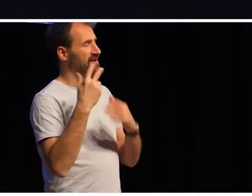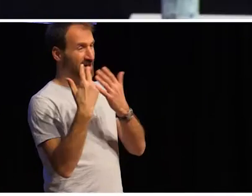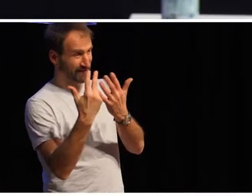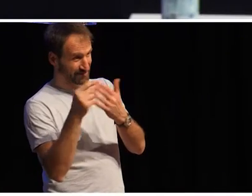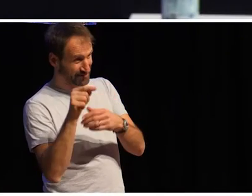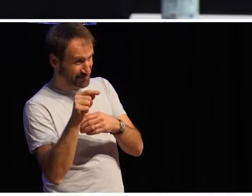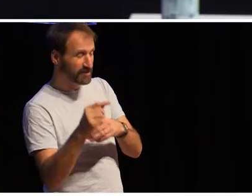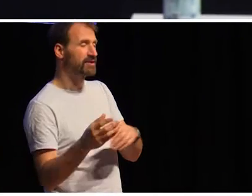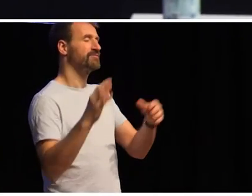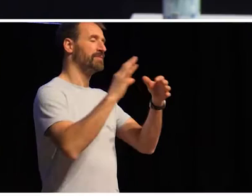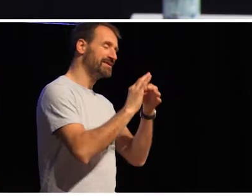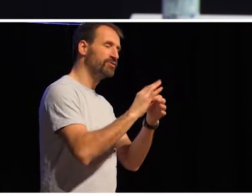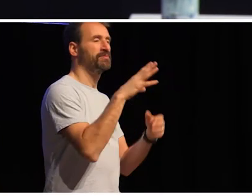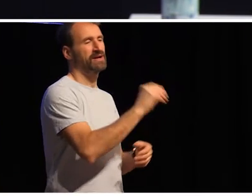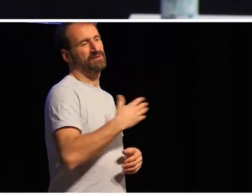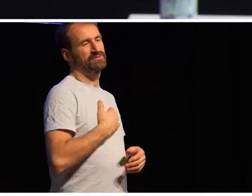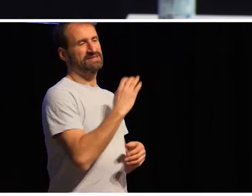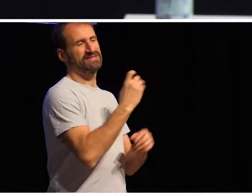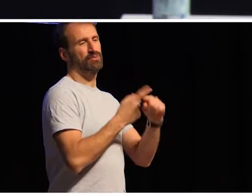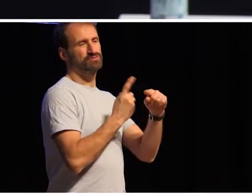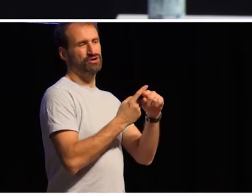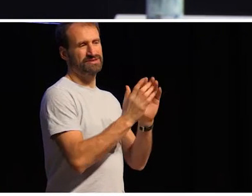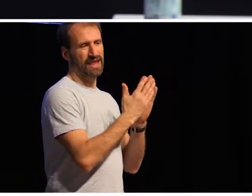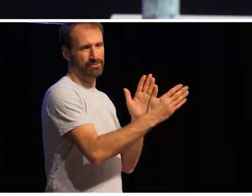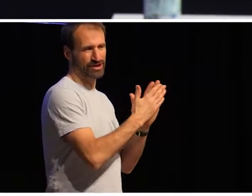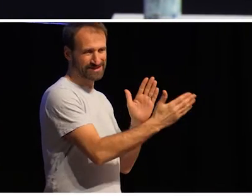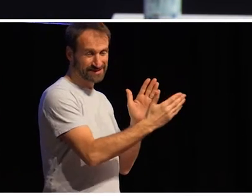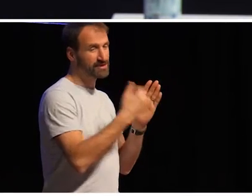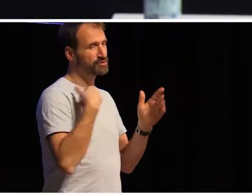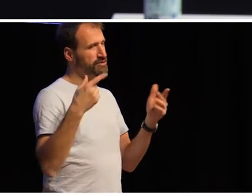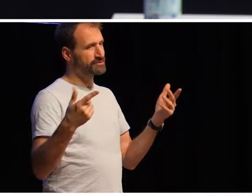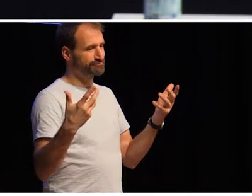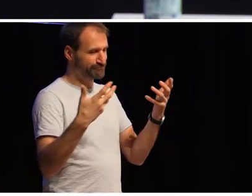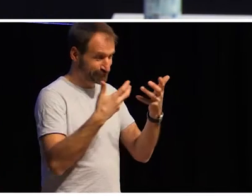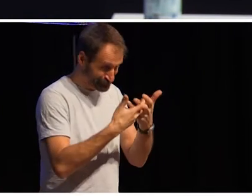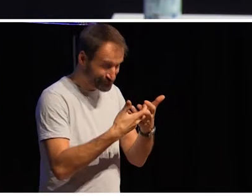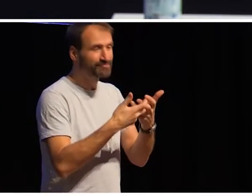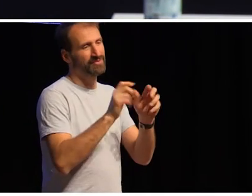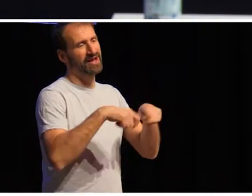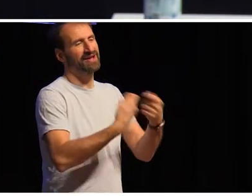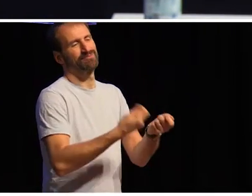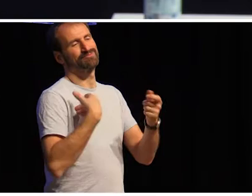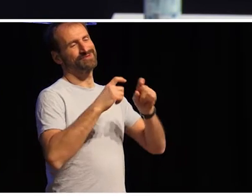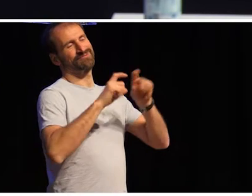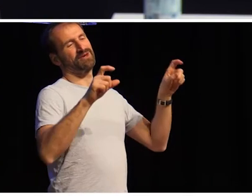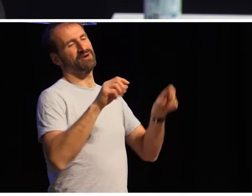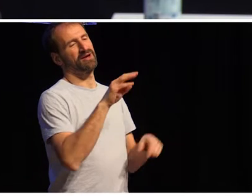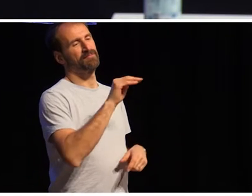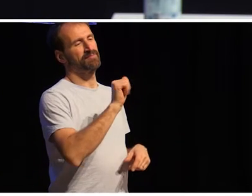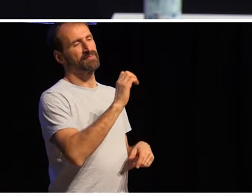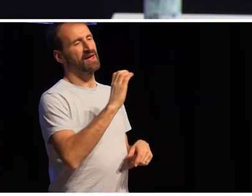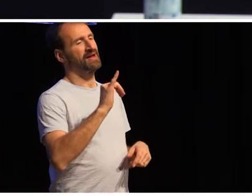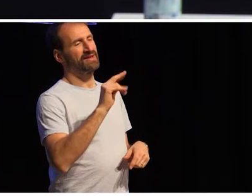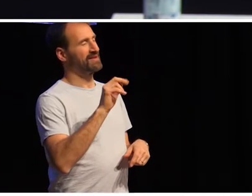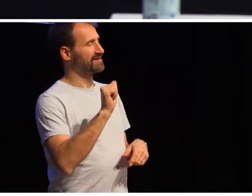libraries. And this is what resulted in Machine.io. As you can see on this picture, I look quite a